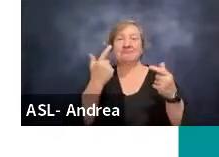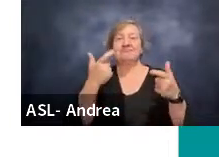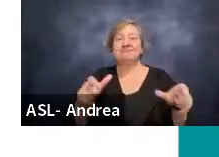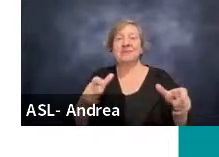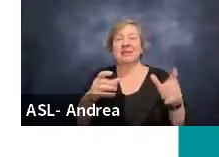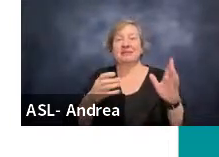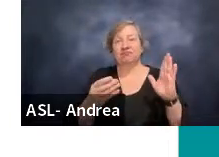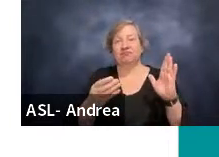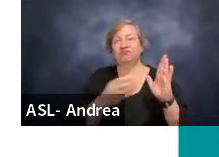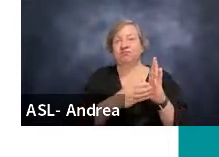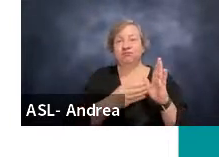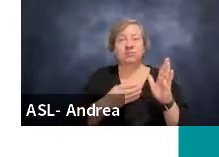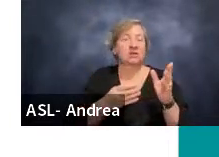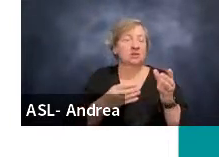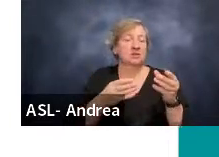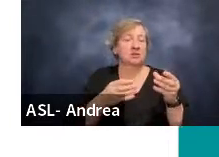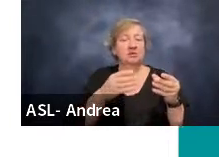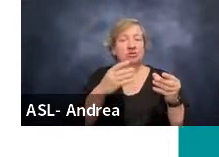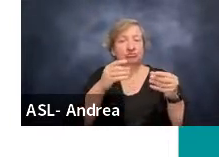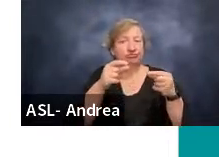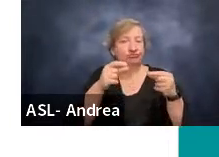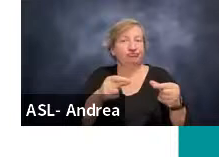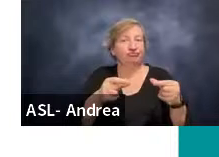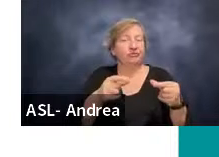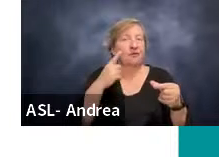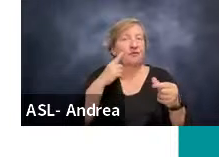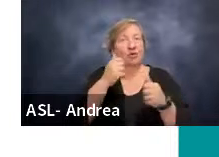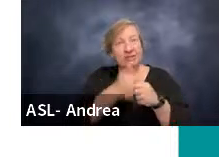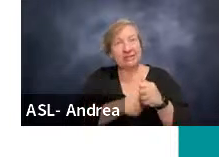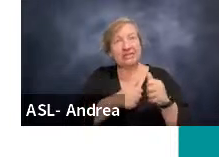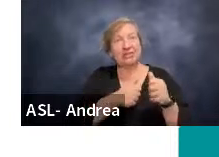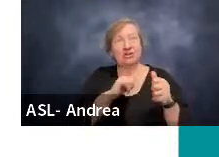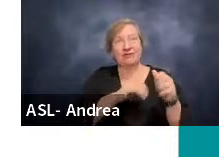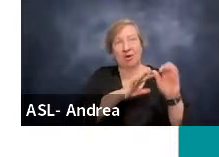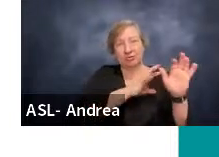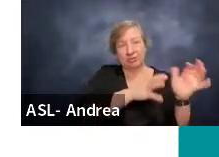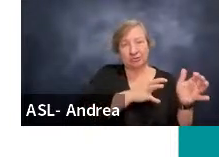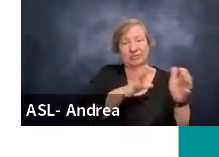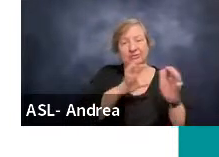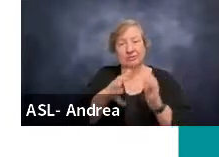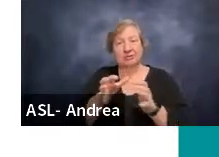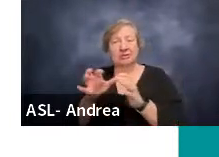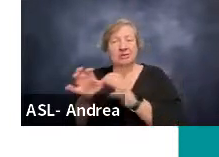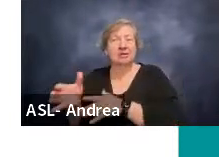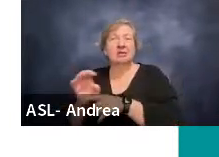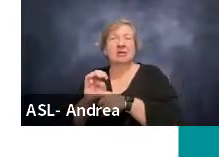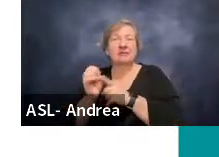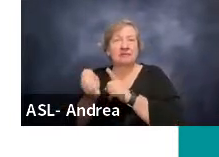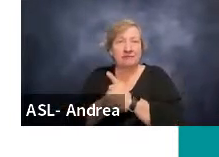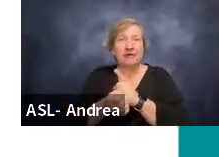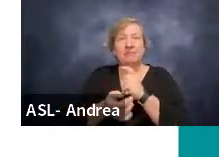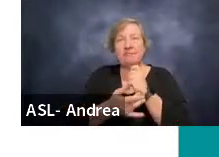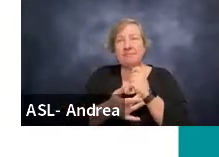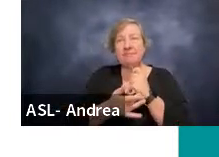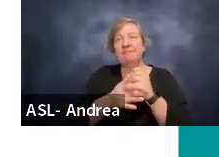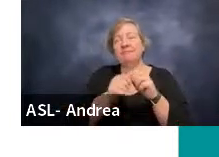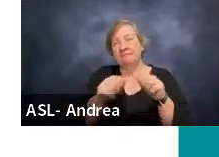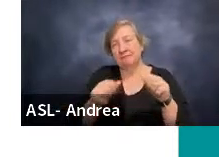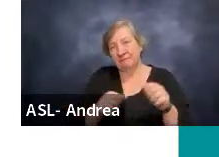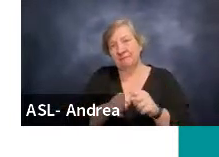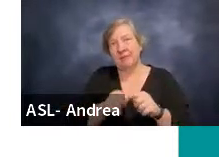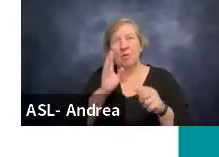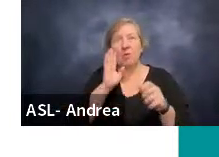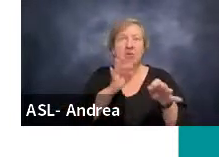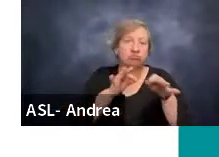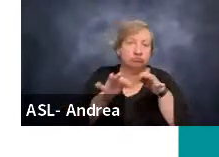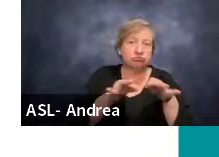a section for each one of these bulleted environmental technical areas, in which we'll walk